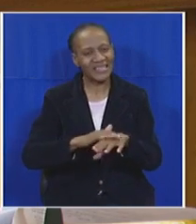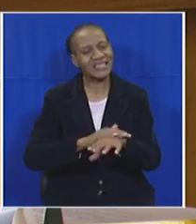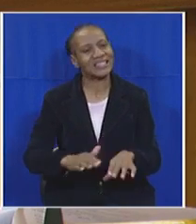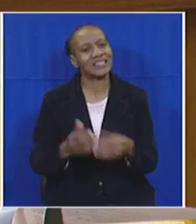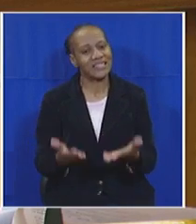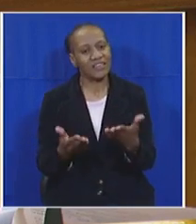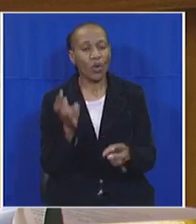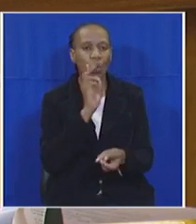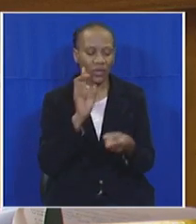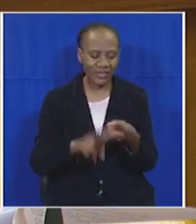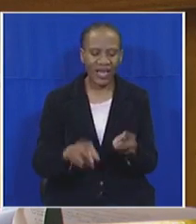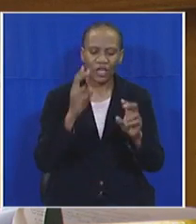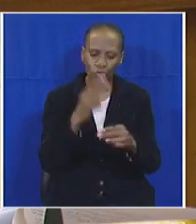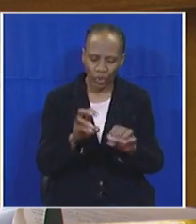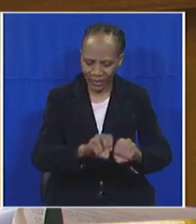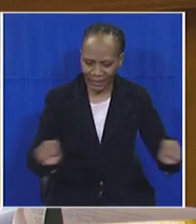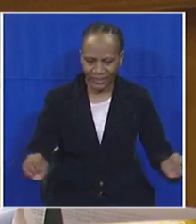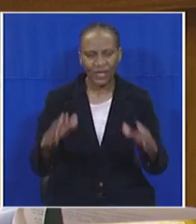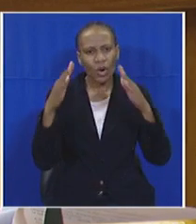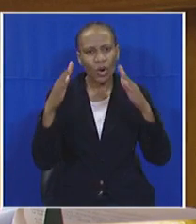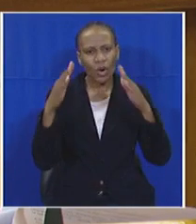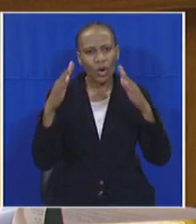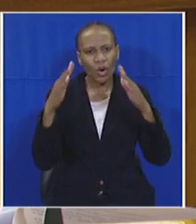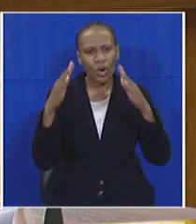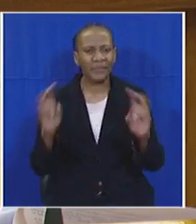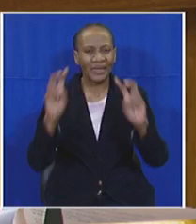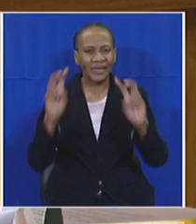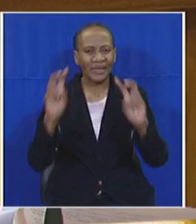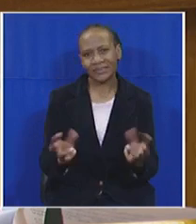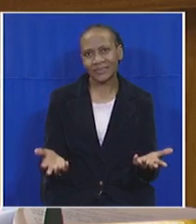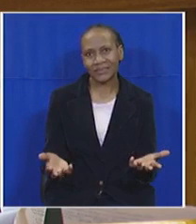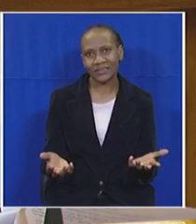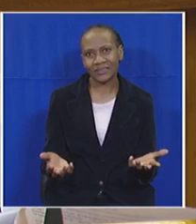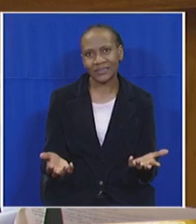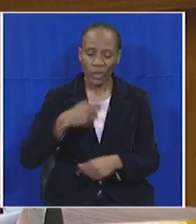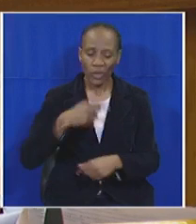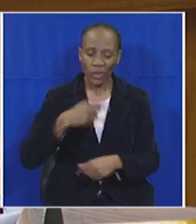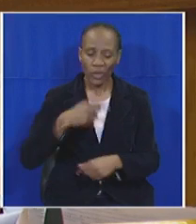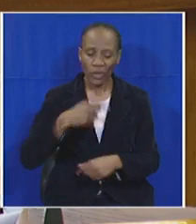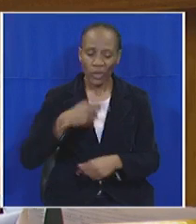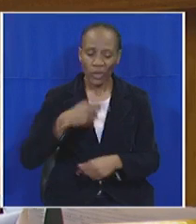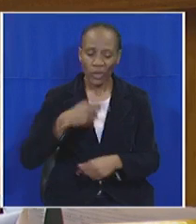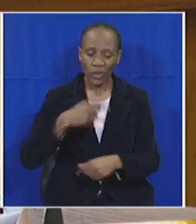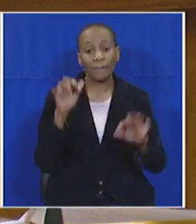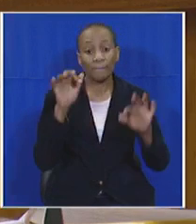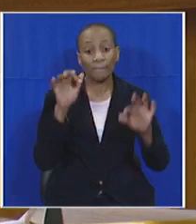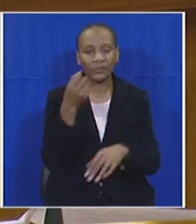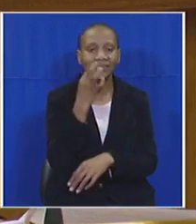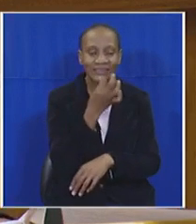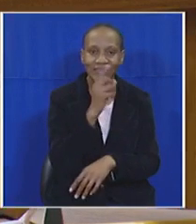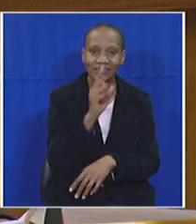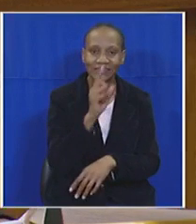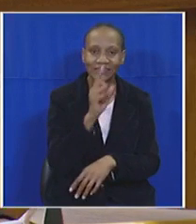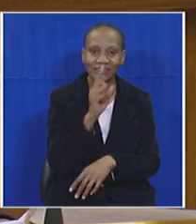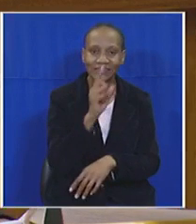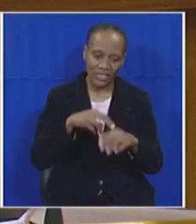water, sanitation, homes, roads, and electricity. And we understand that the local people are saying, create a